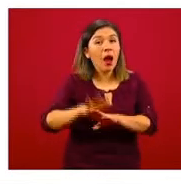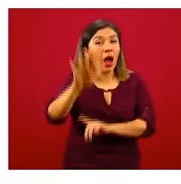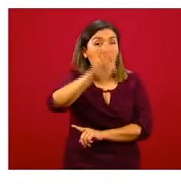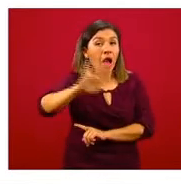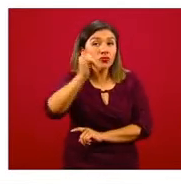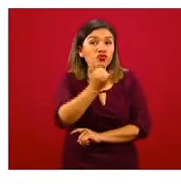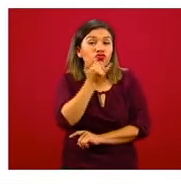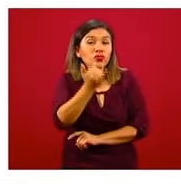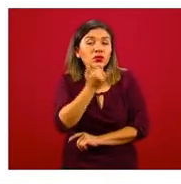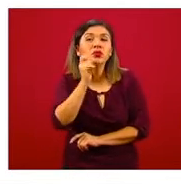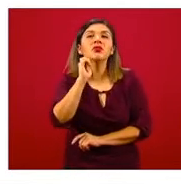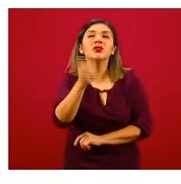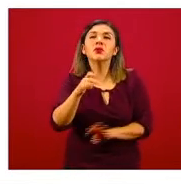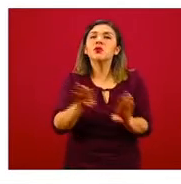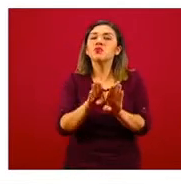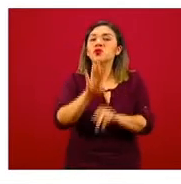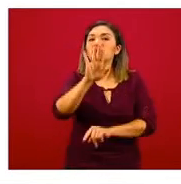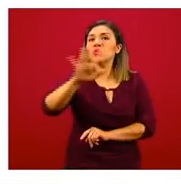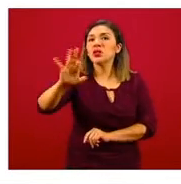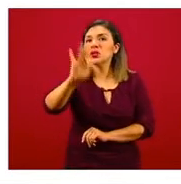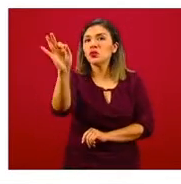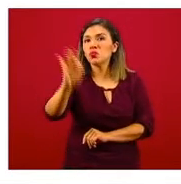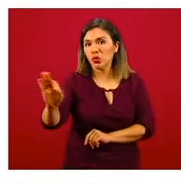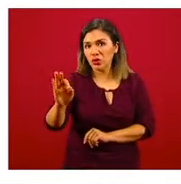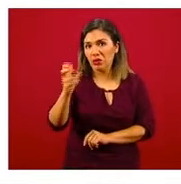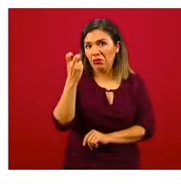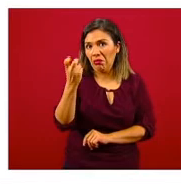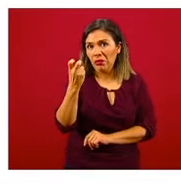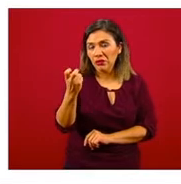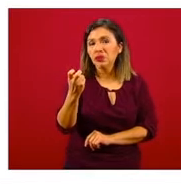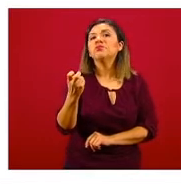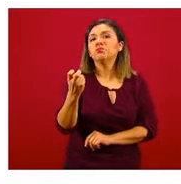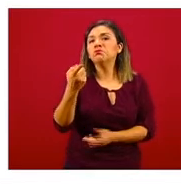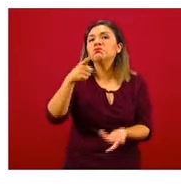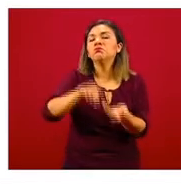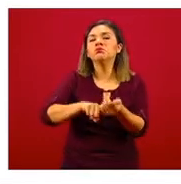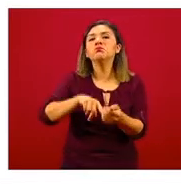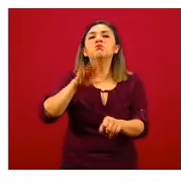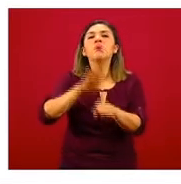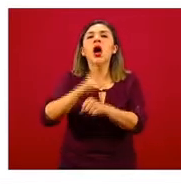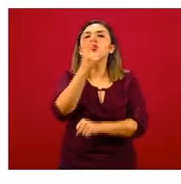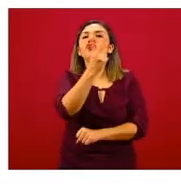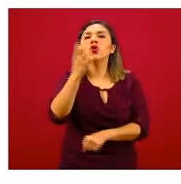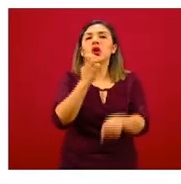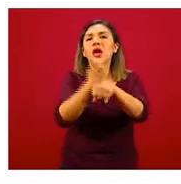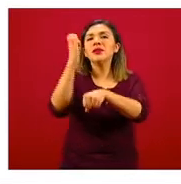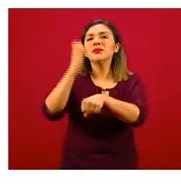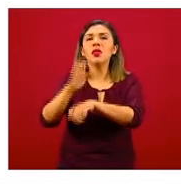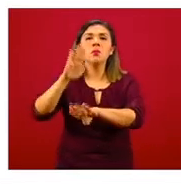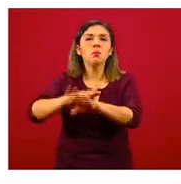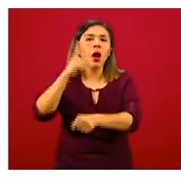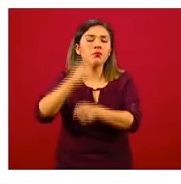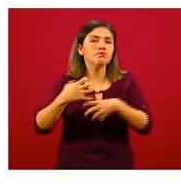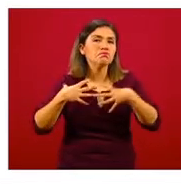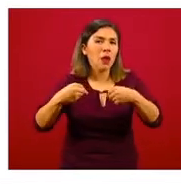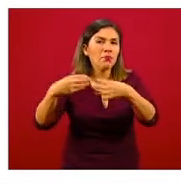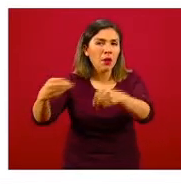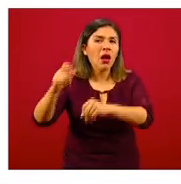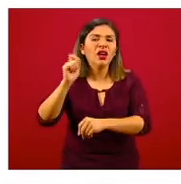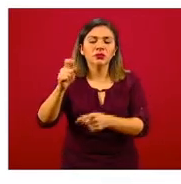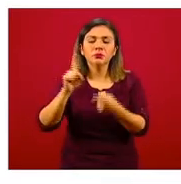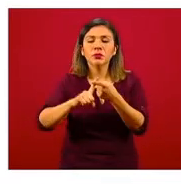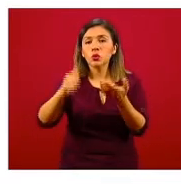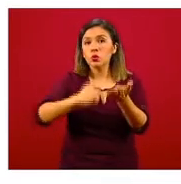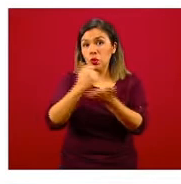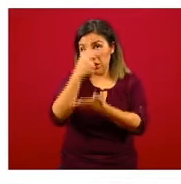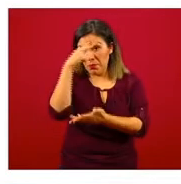cases. Most of suspect cases, nearly 55% of them, focus on